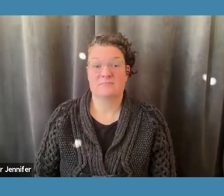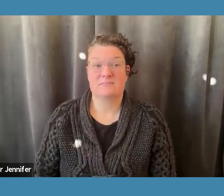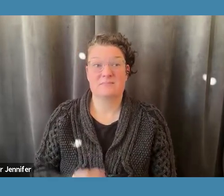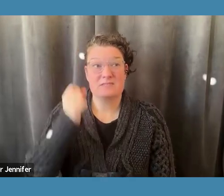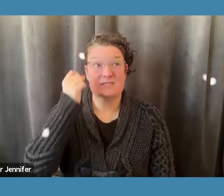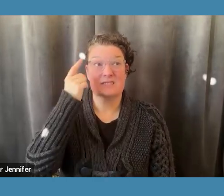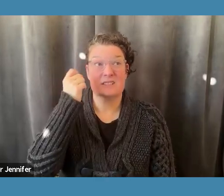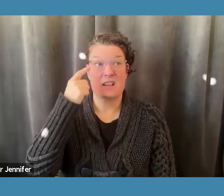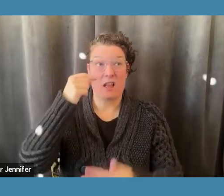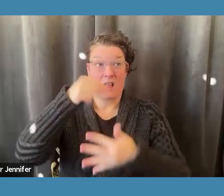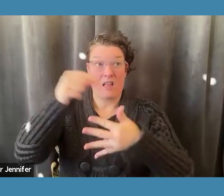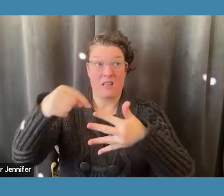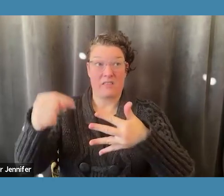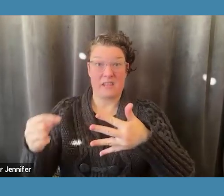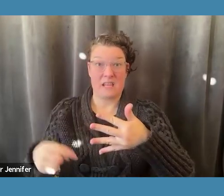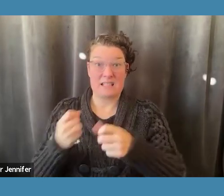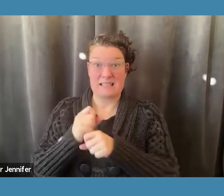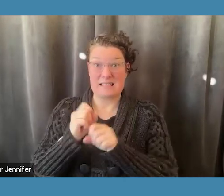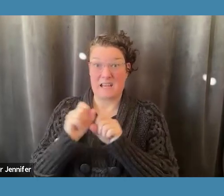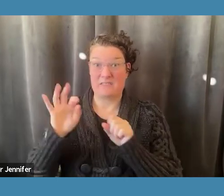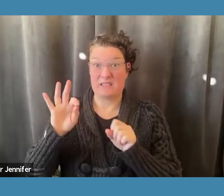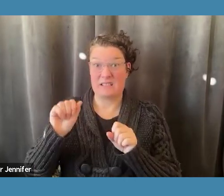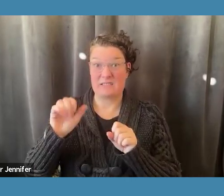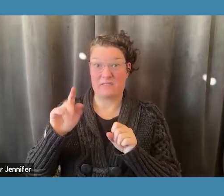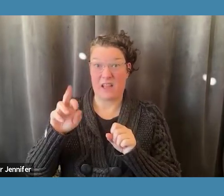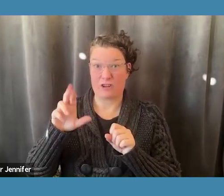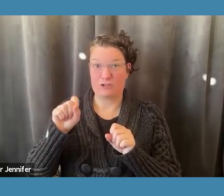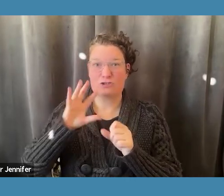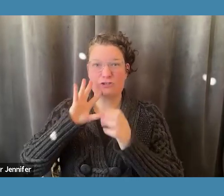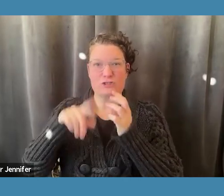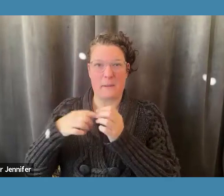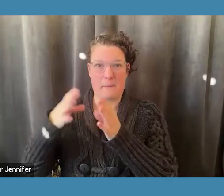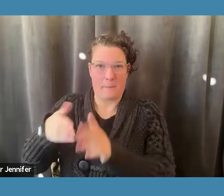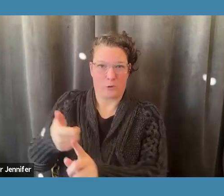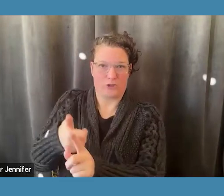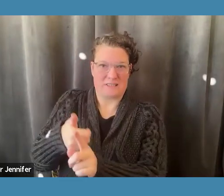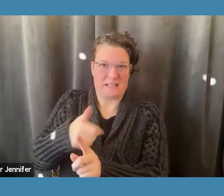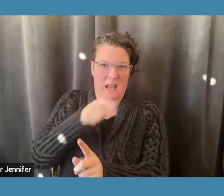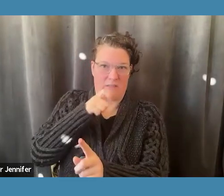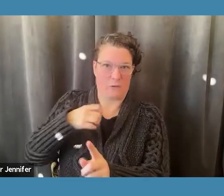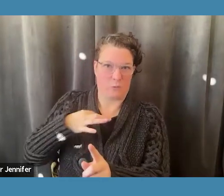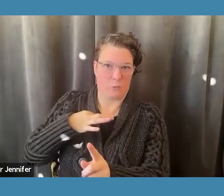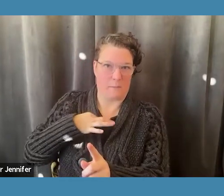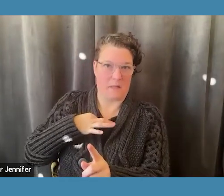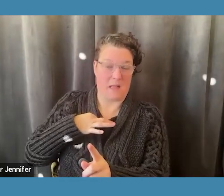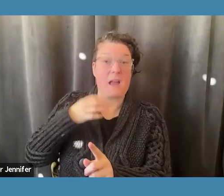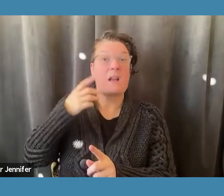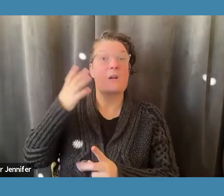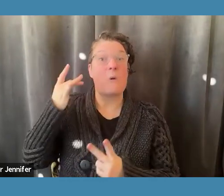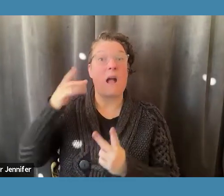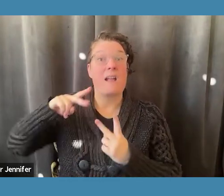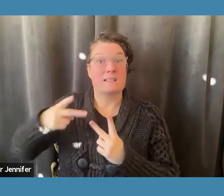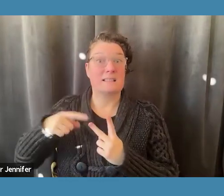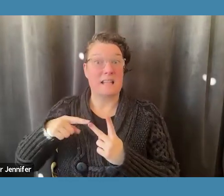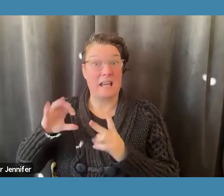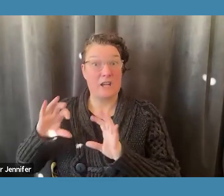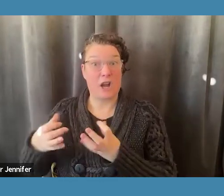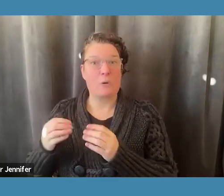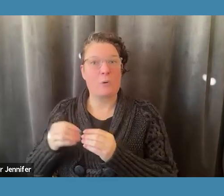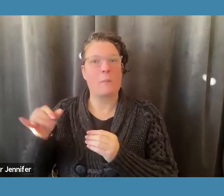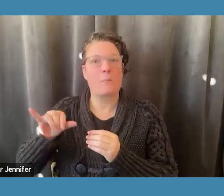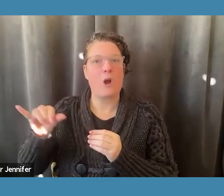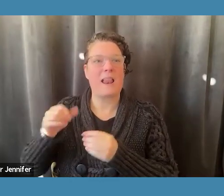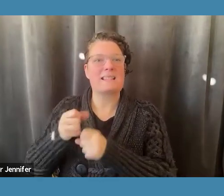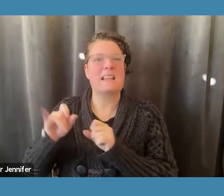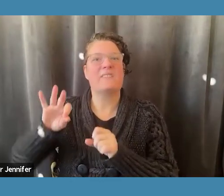these safety factors are talking about the safety of the applicant, because the second category goes more to the